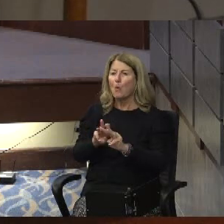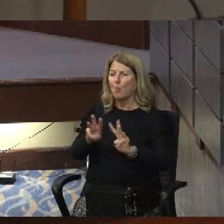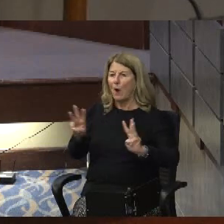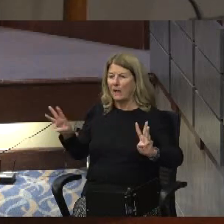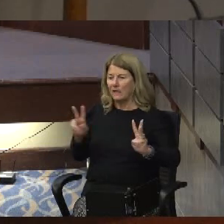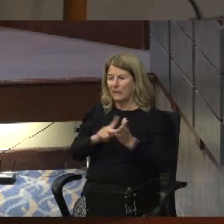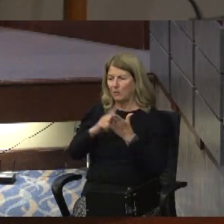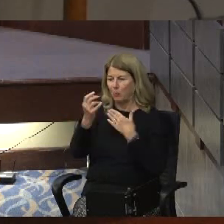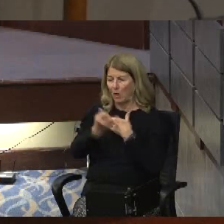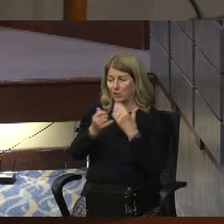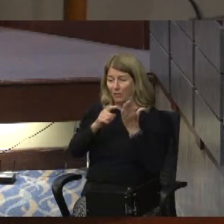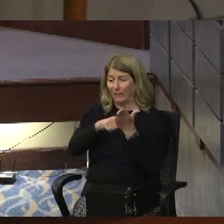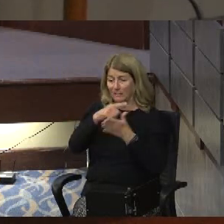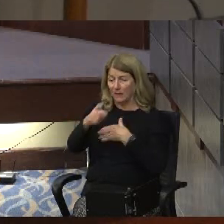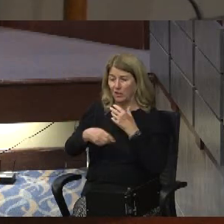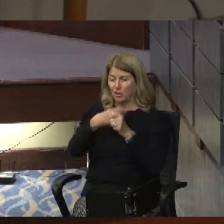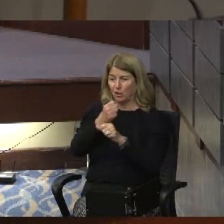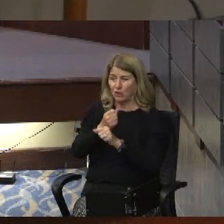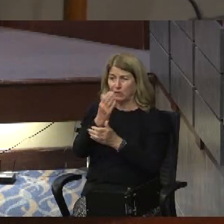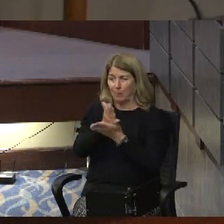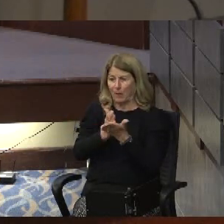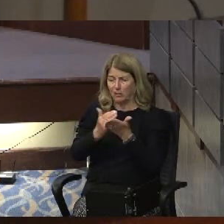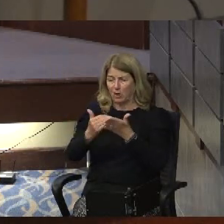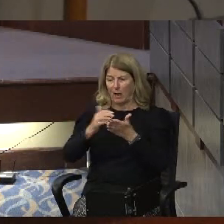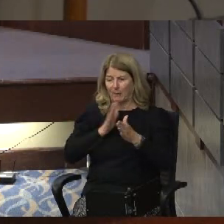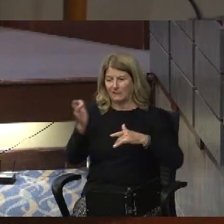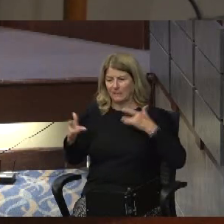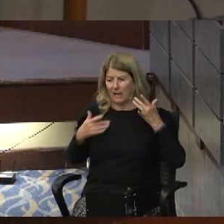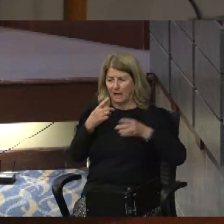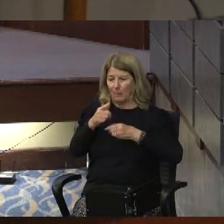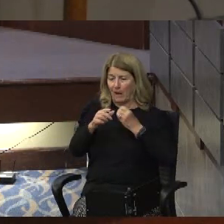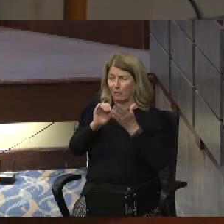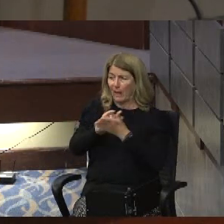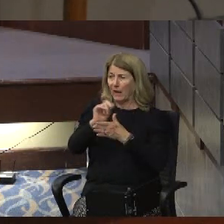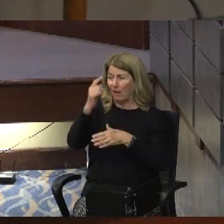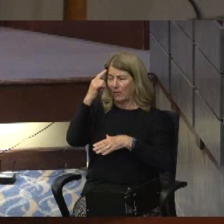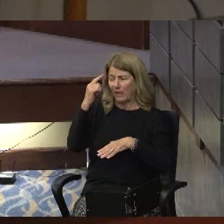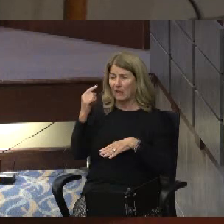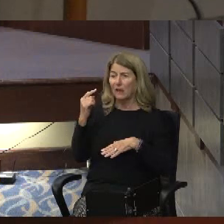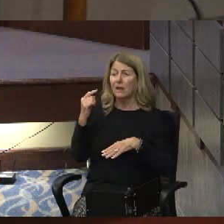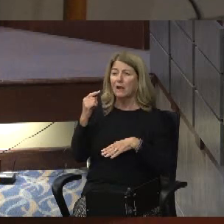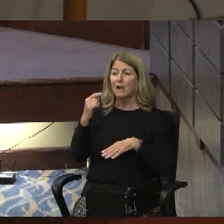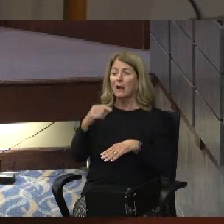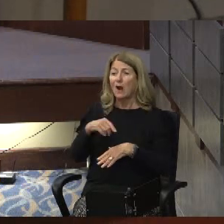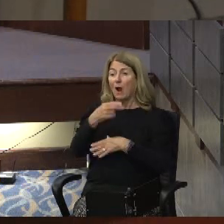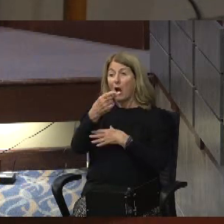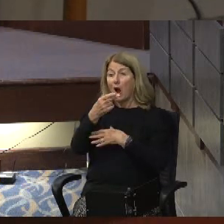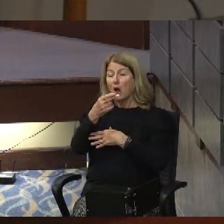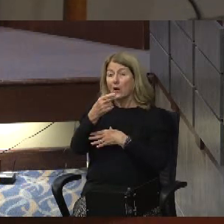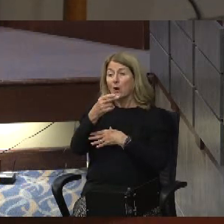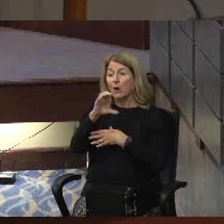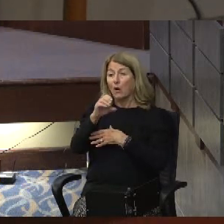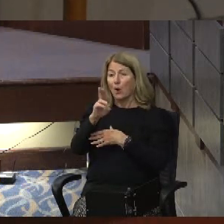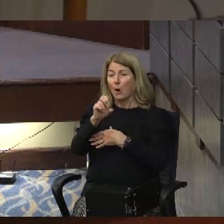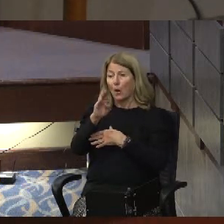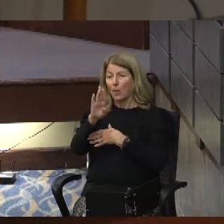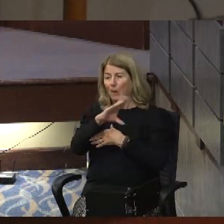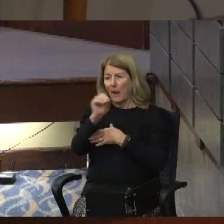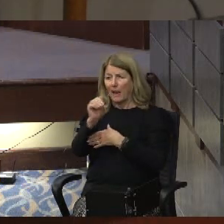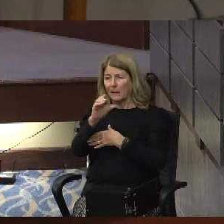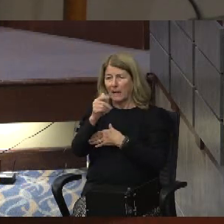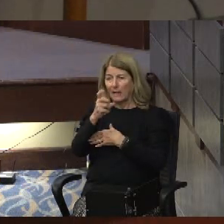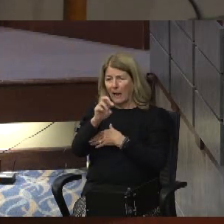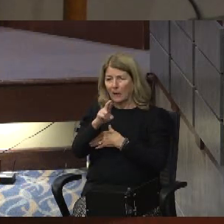budget, budget. I'm excited about that. I think bringing curb and gutter, widening that road,